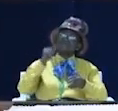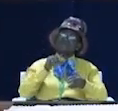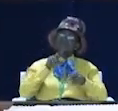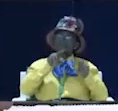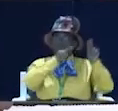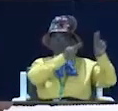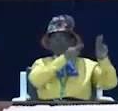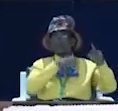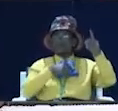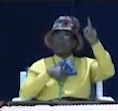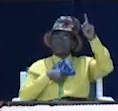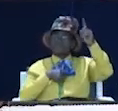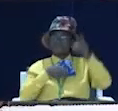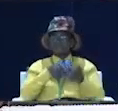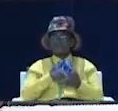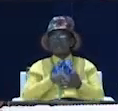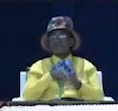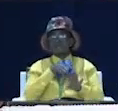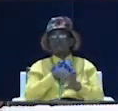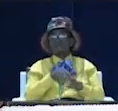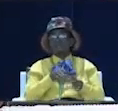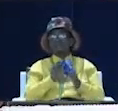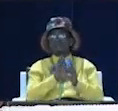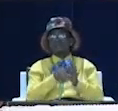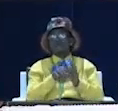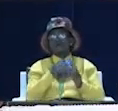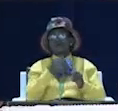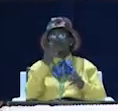knock. If any man will hear my